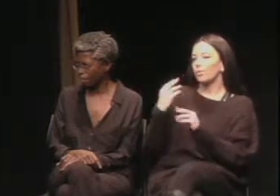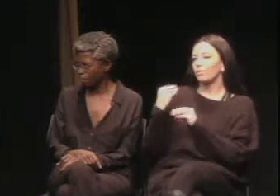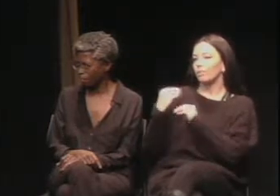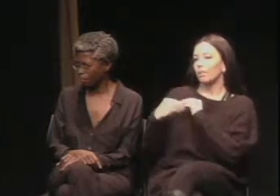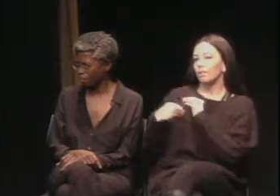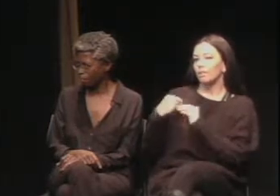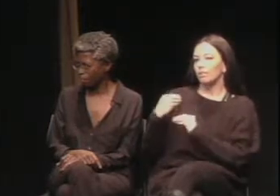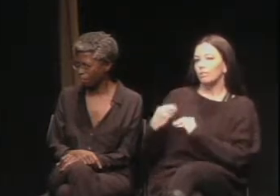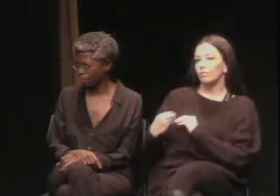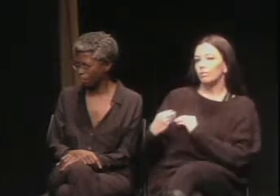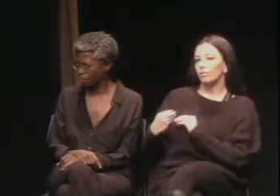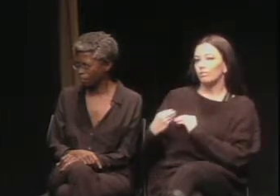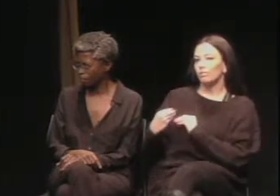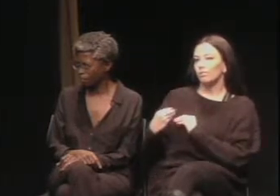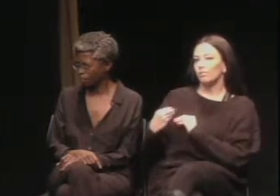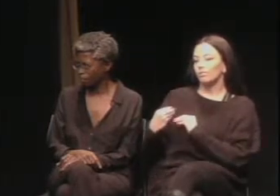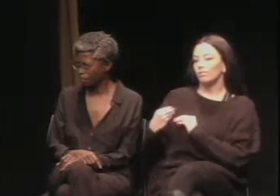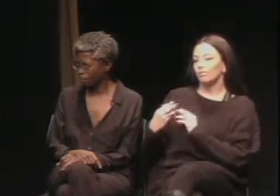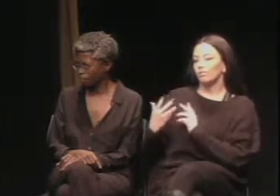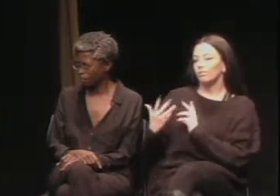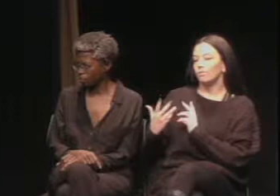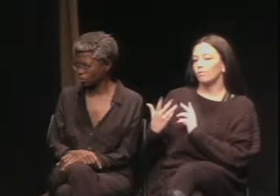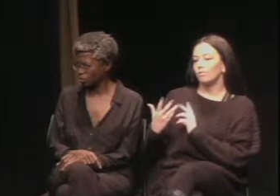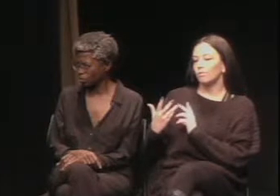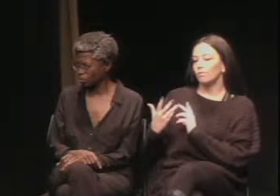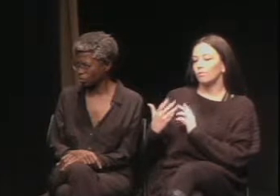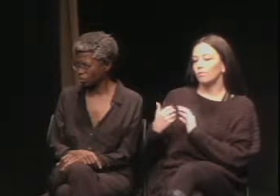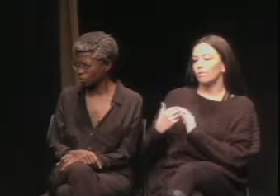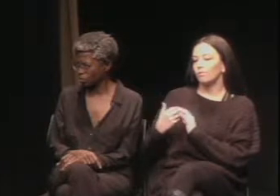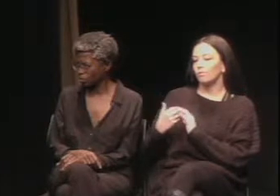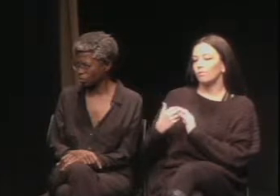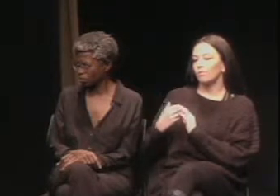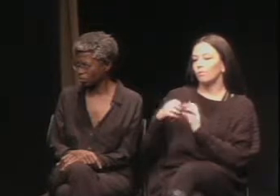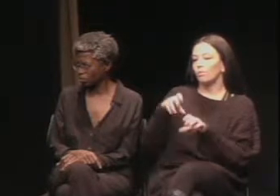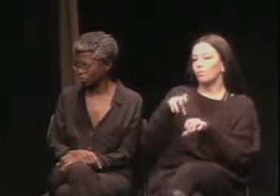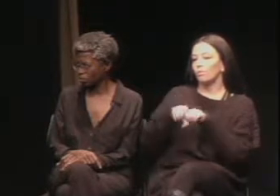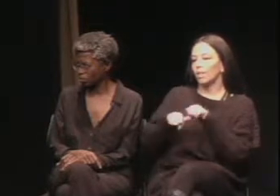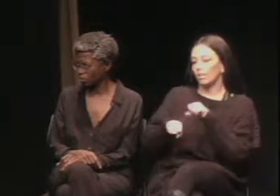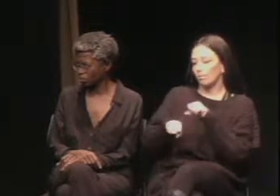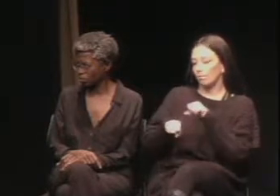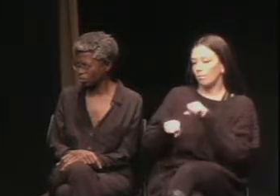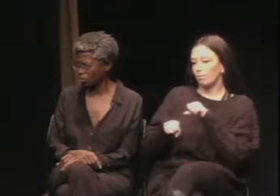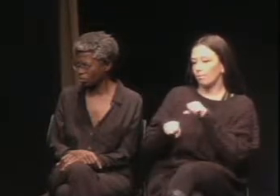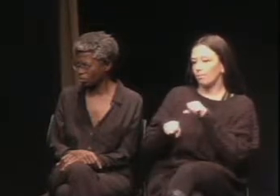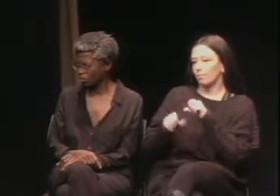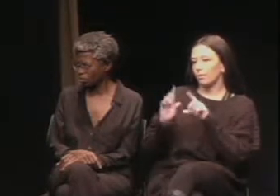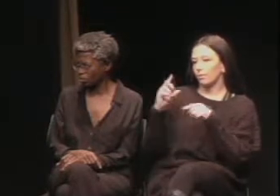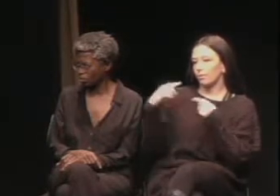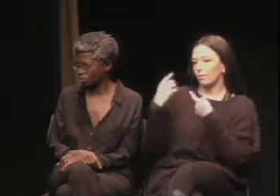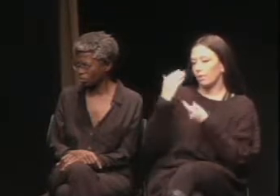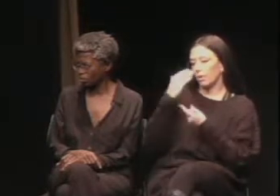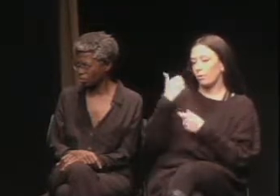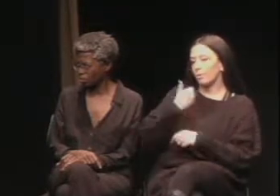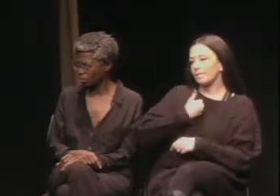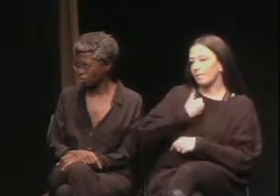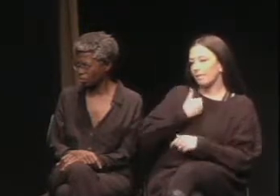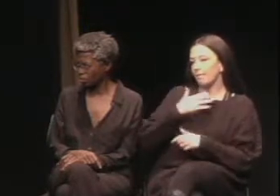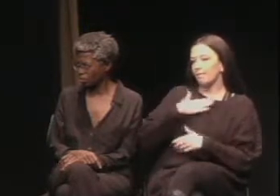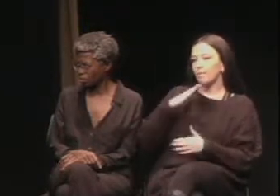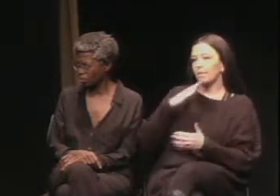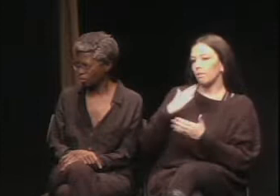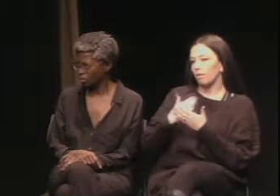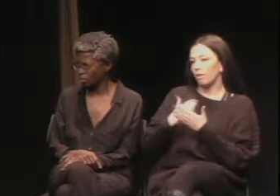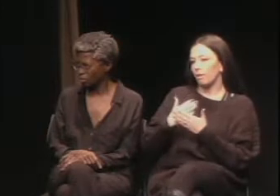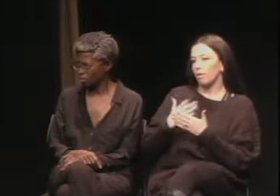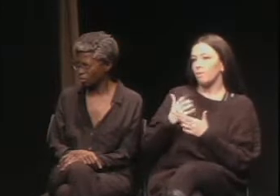generations of rape so far that I know about. Myself, my daughter and